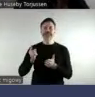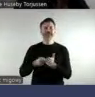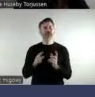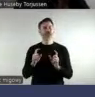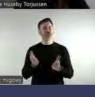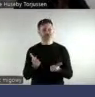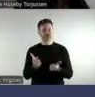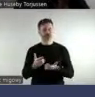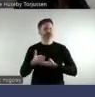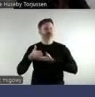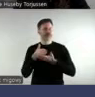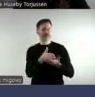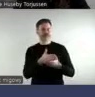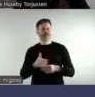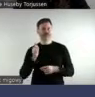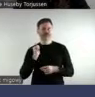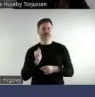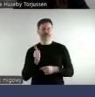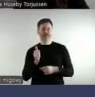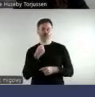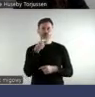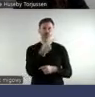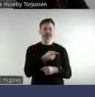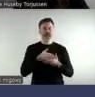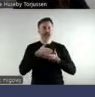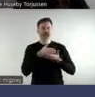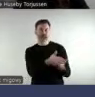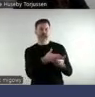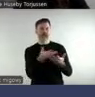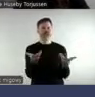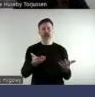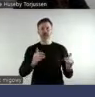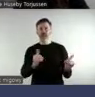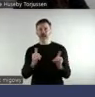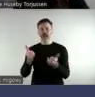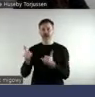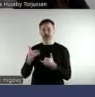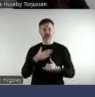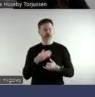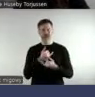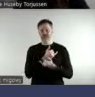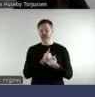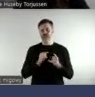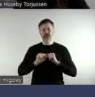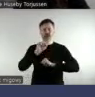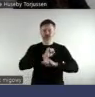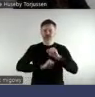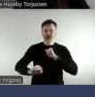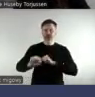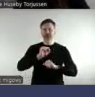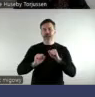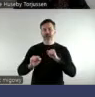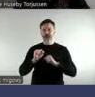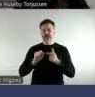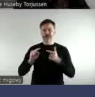and advisory. So we hold exercises and lectures on emergency preparedness for